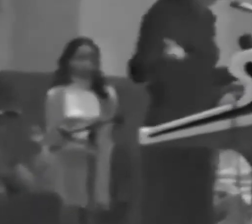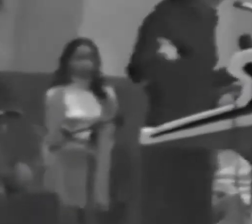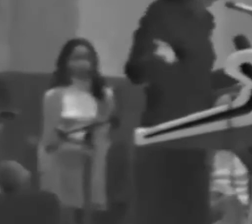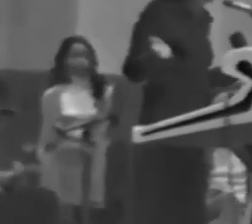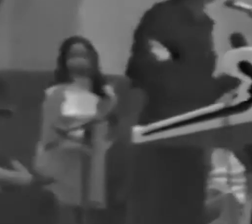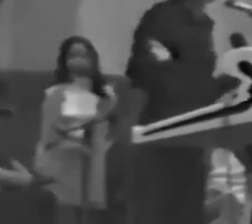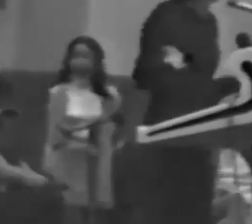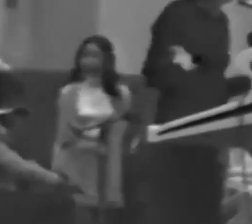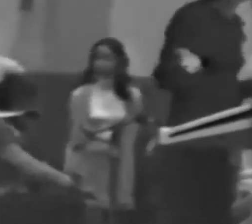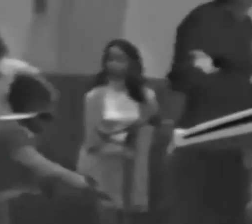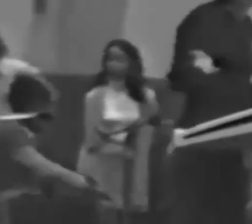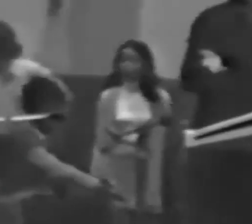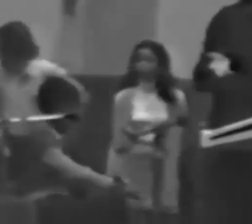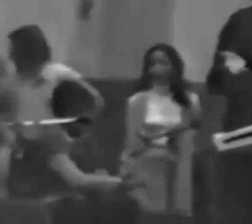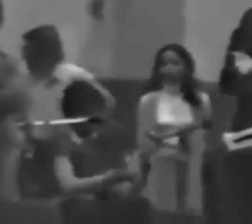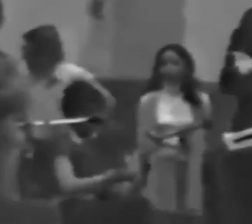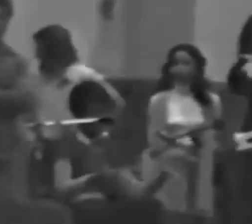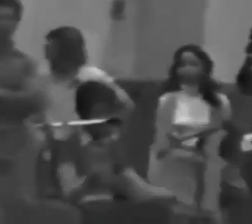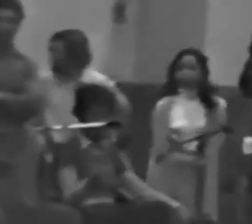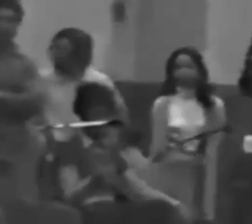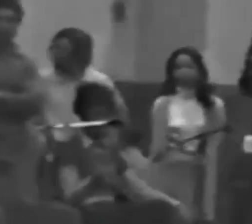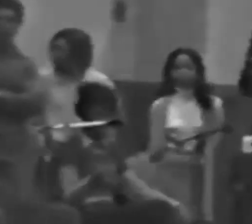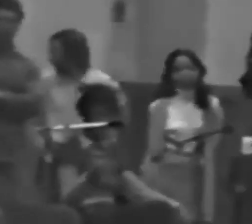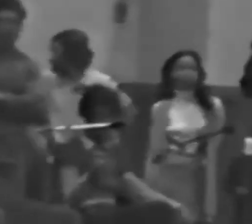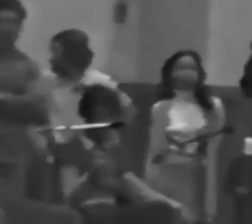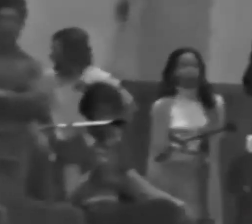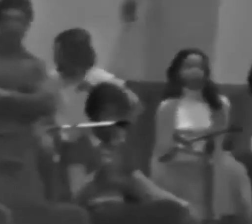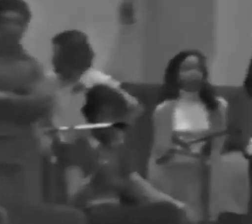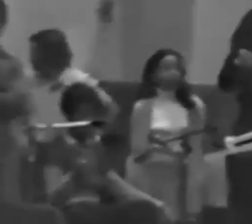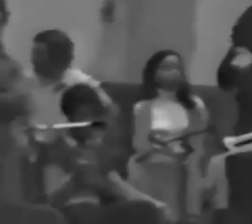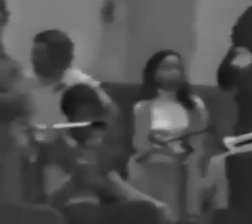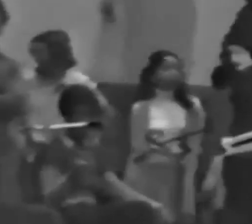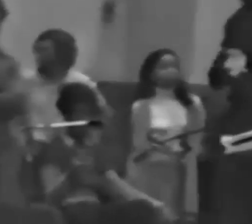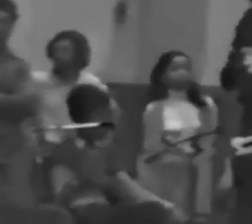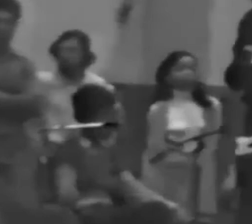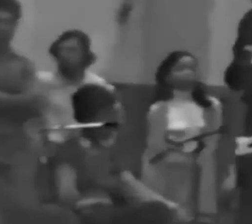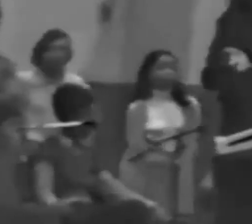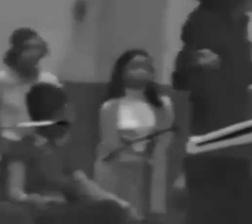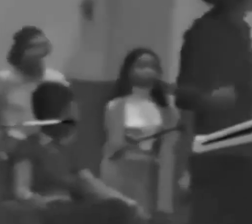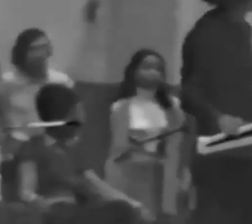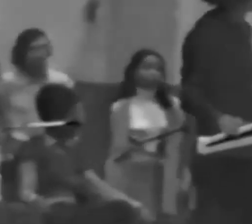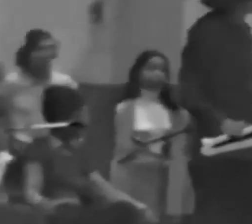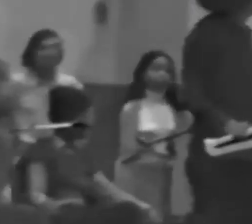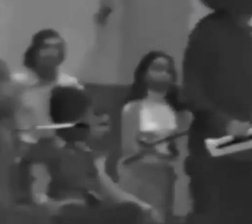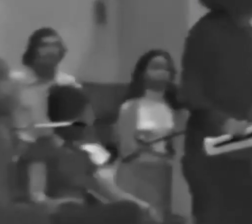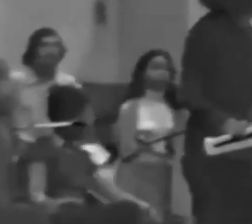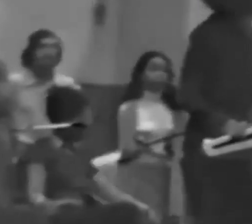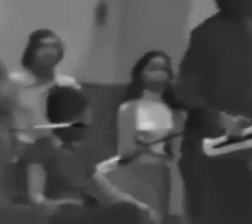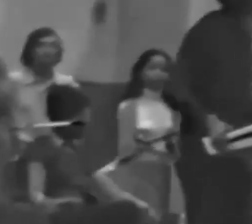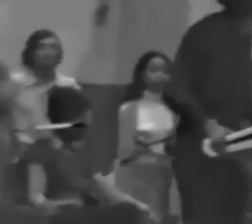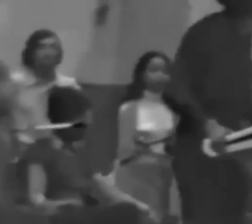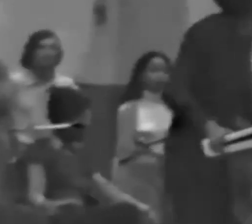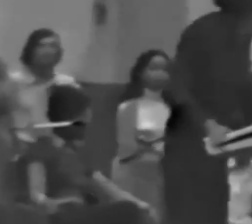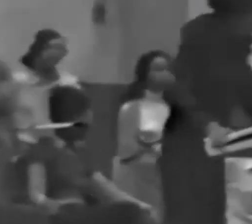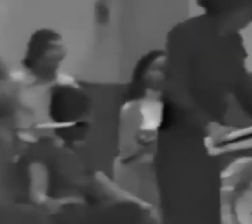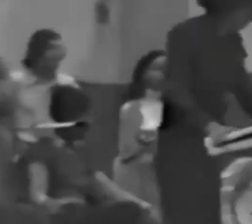70% of all income taxes are paid by working people. Does that sound right? Sounds like there's